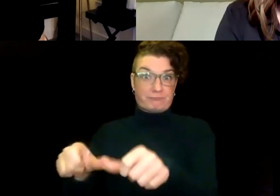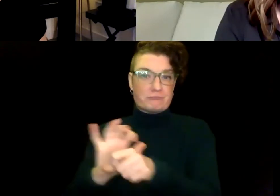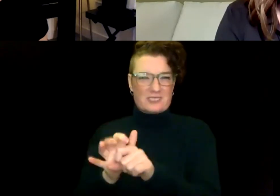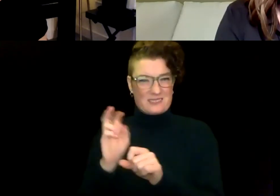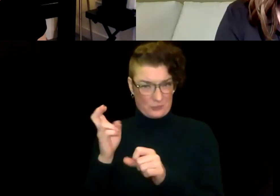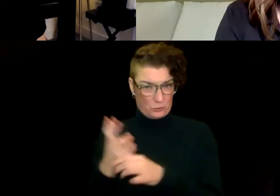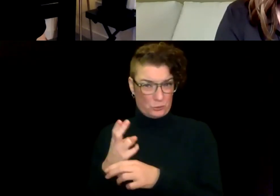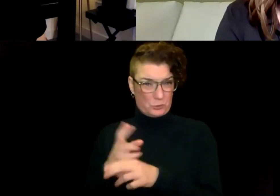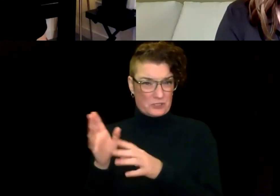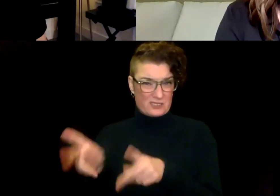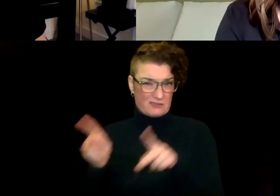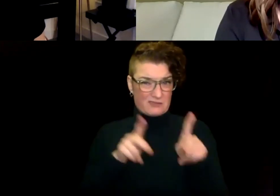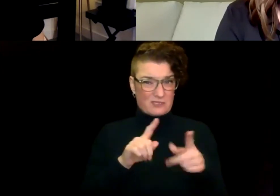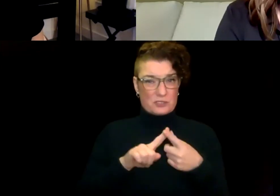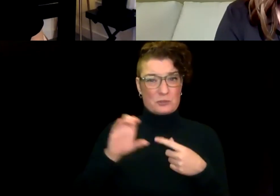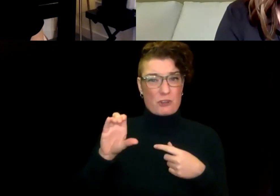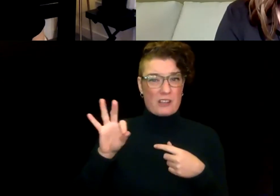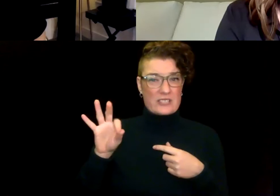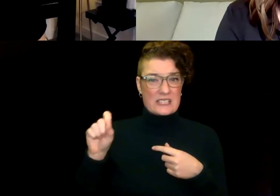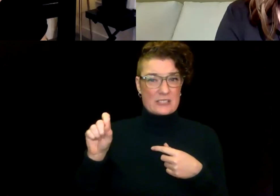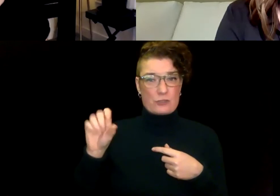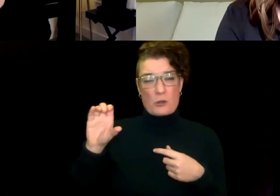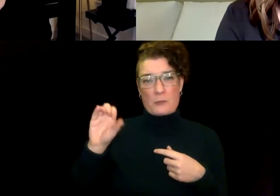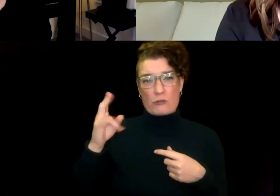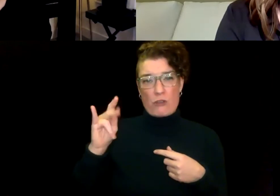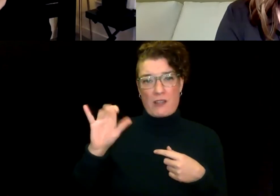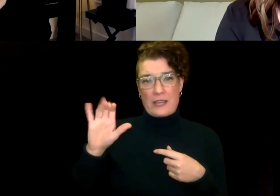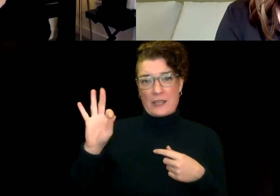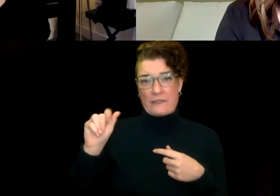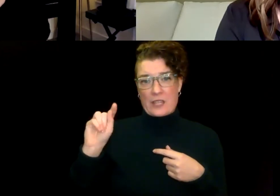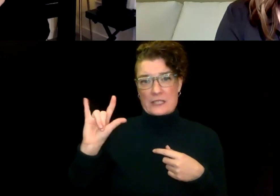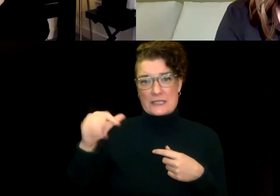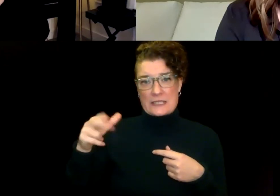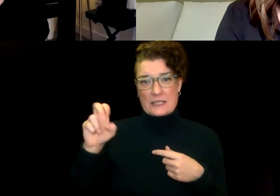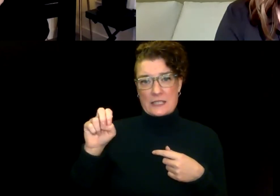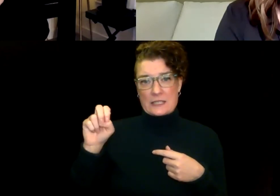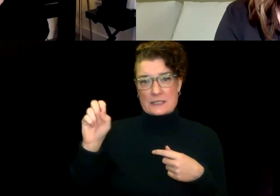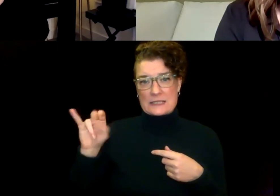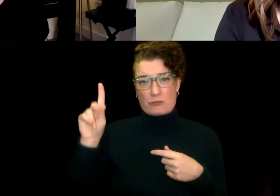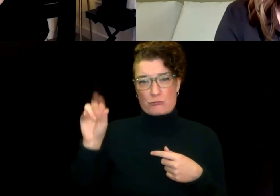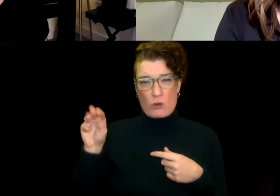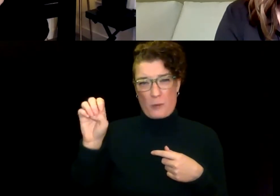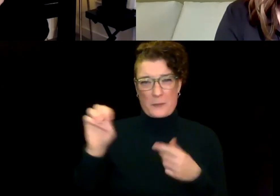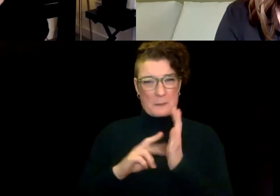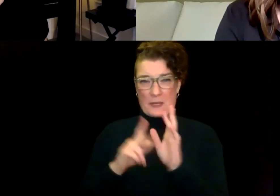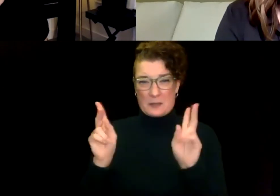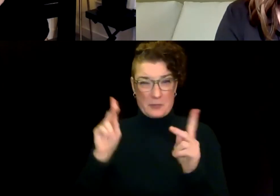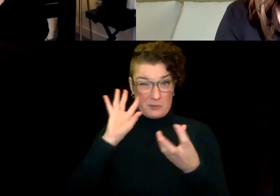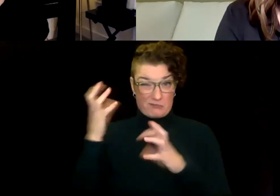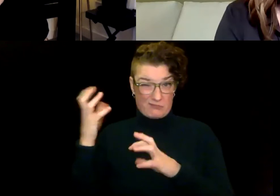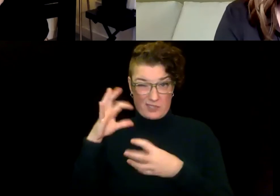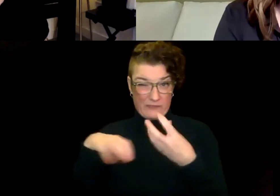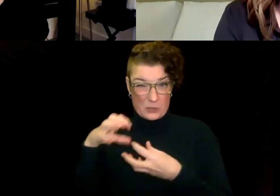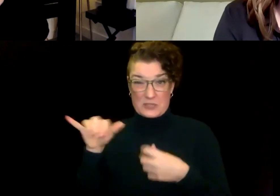sort of chronic fatigue syndrome in the 80s, and that the semantics minimalize, trivialize, and confuse the public in the same way that CFS